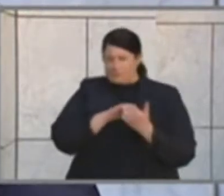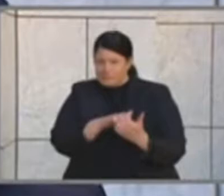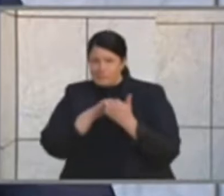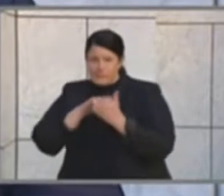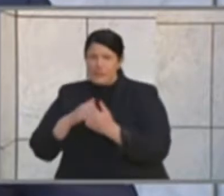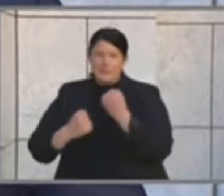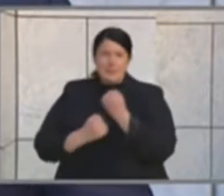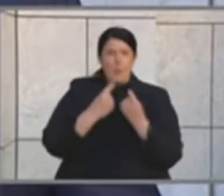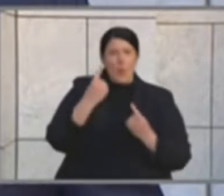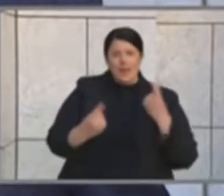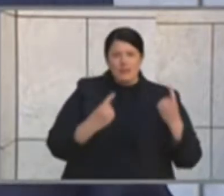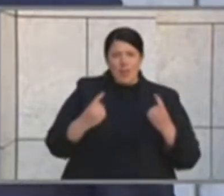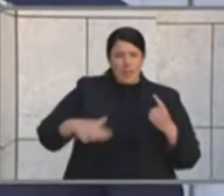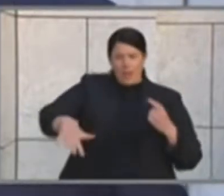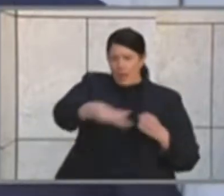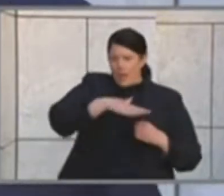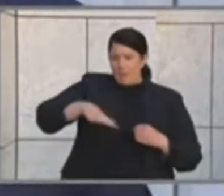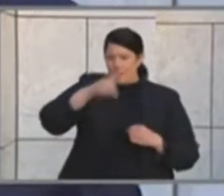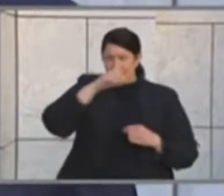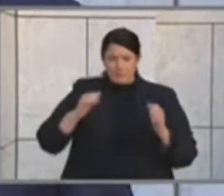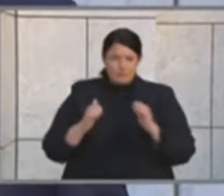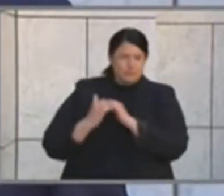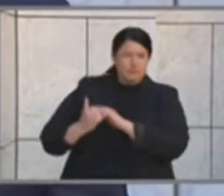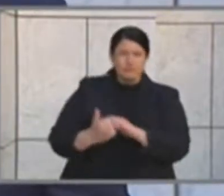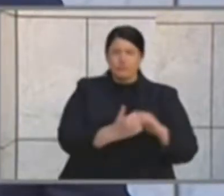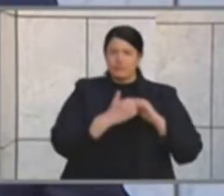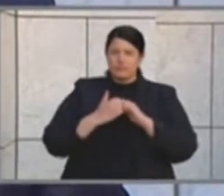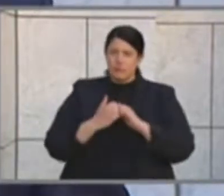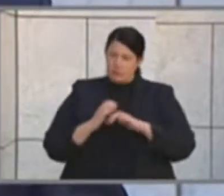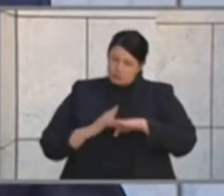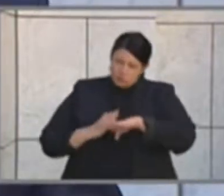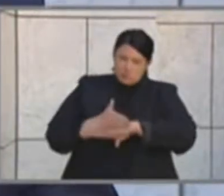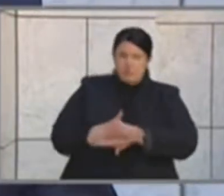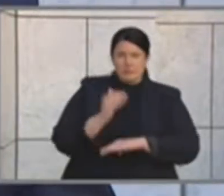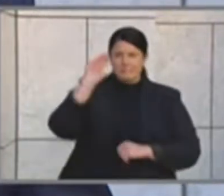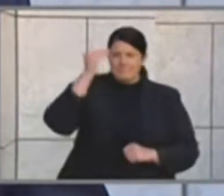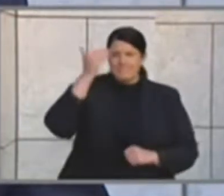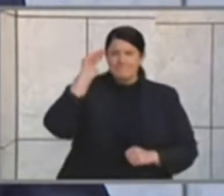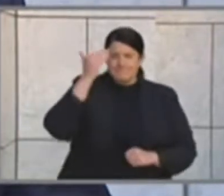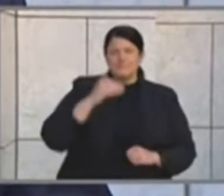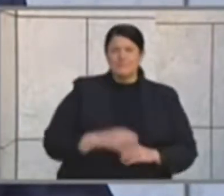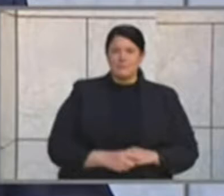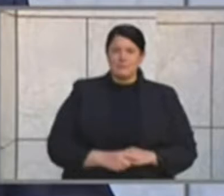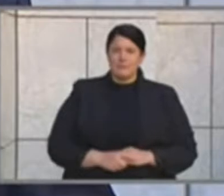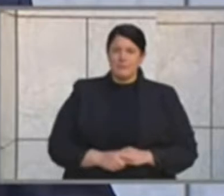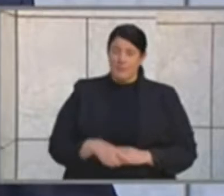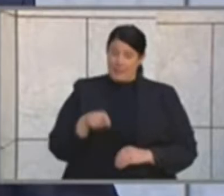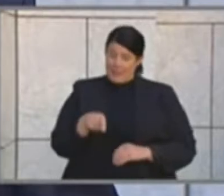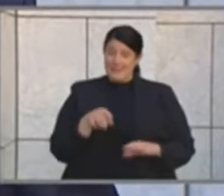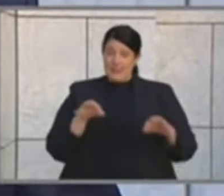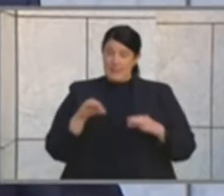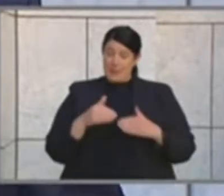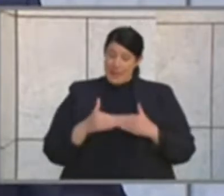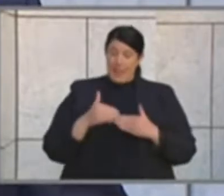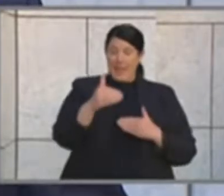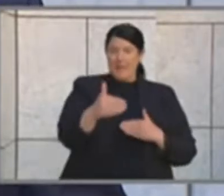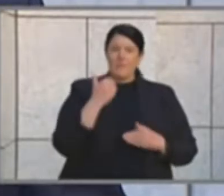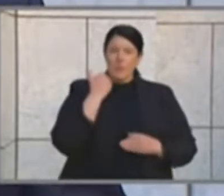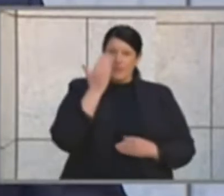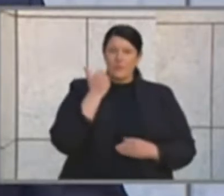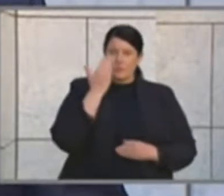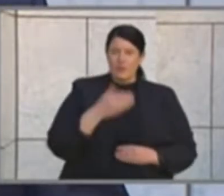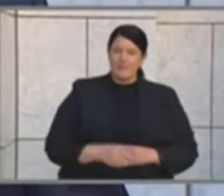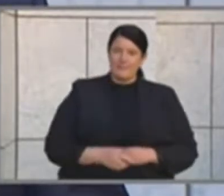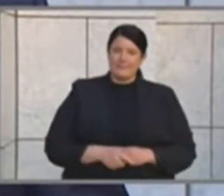their communities, their ingenuity, their hard work. That's the way out. It's always been the way out for